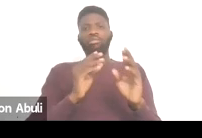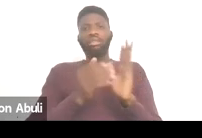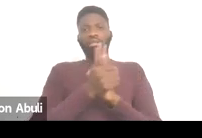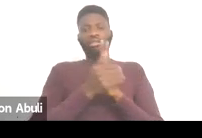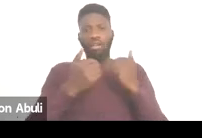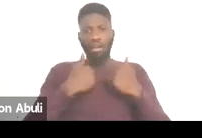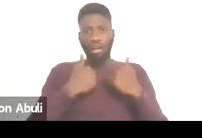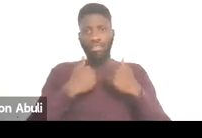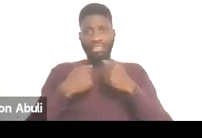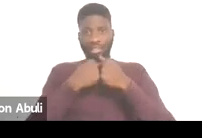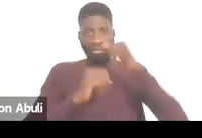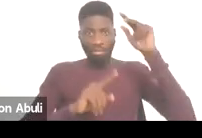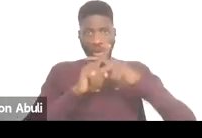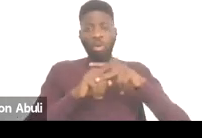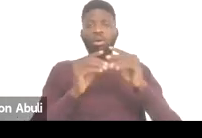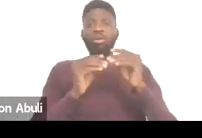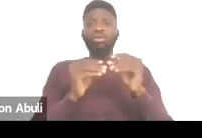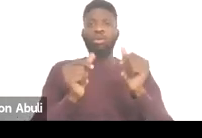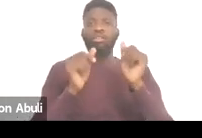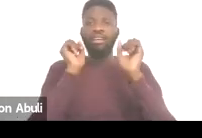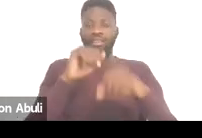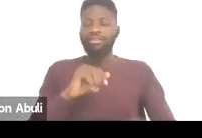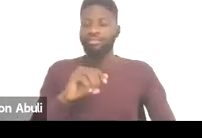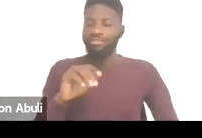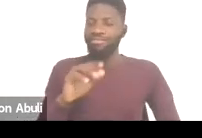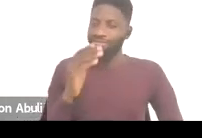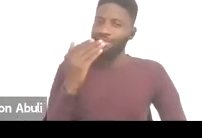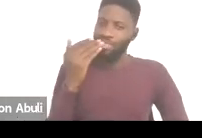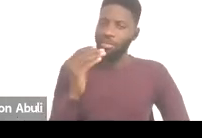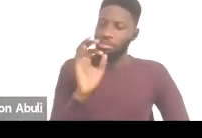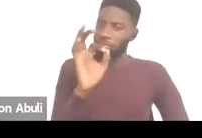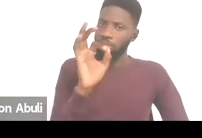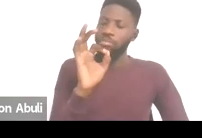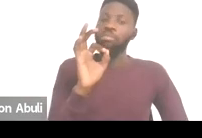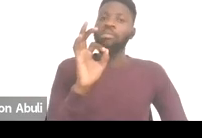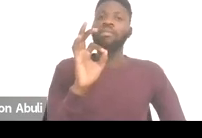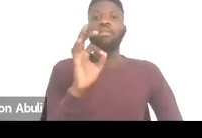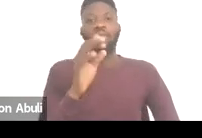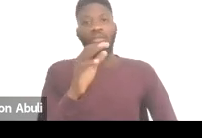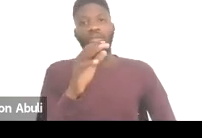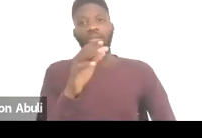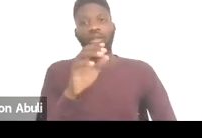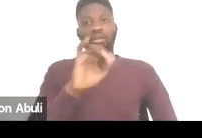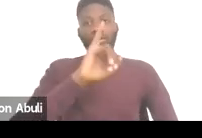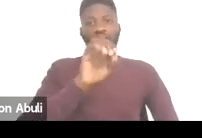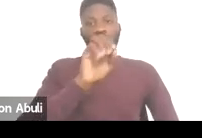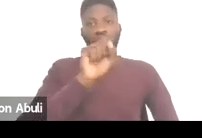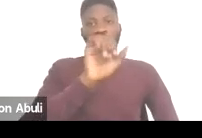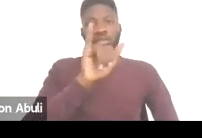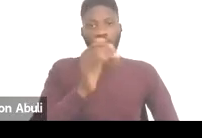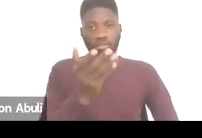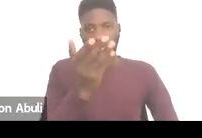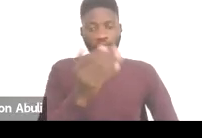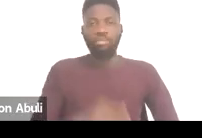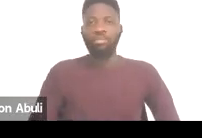Thank you. All right. Thank you. Thank you. That's a good one. You can go ahead, Josie. I think